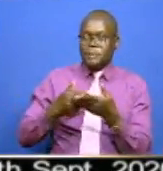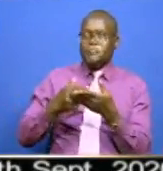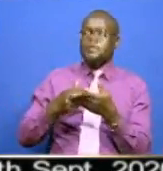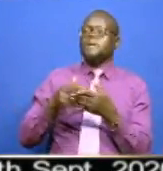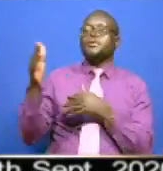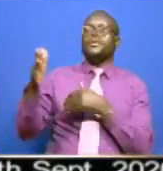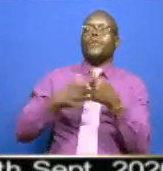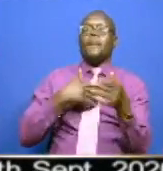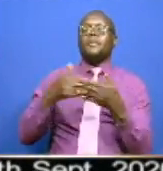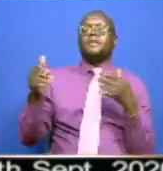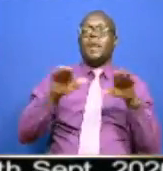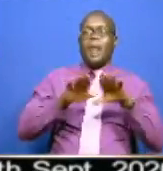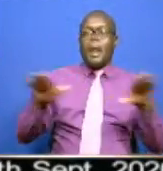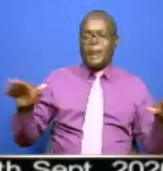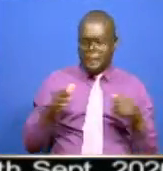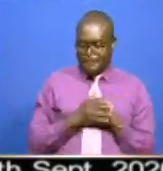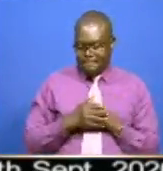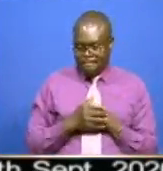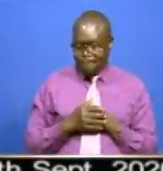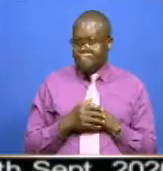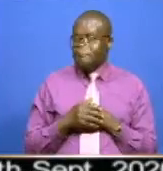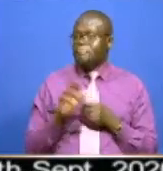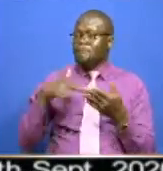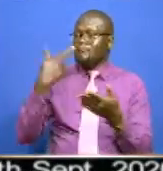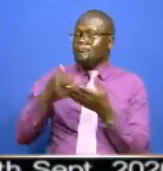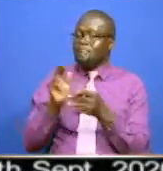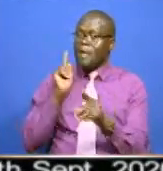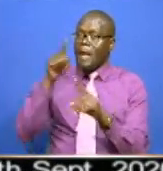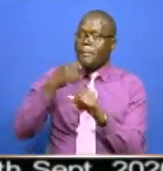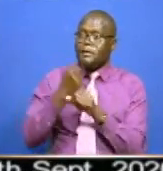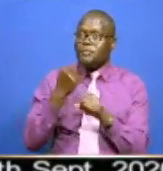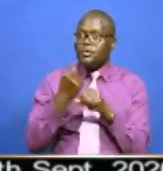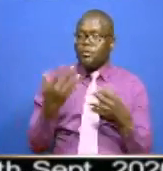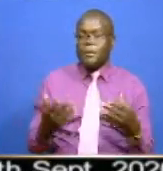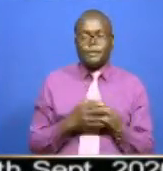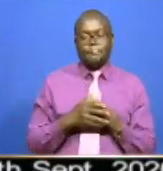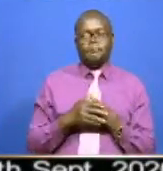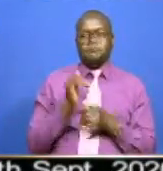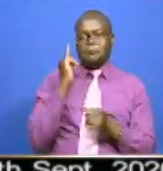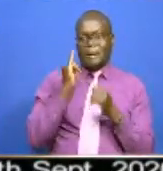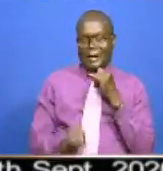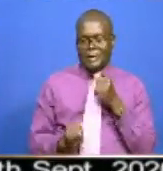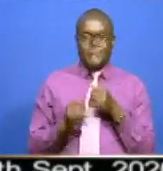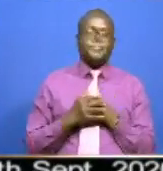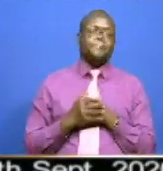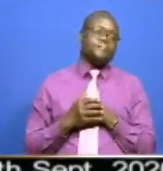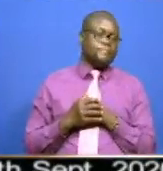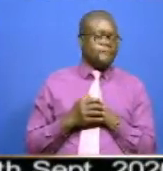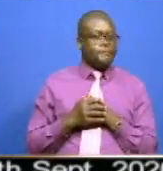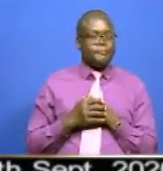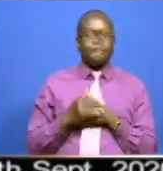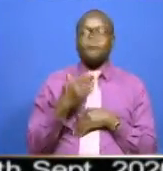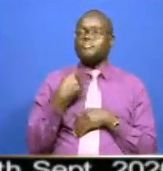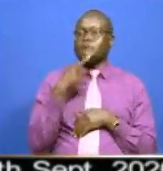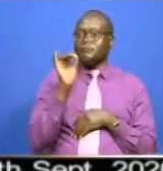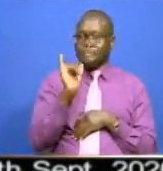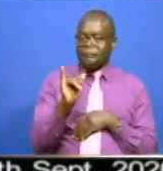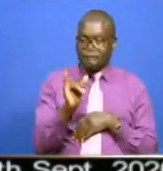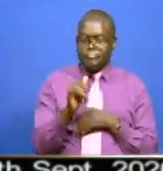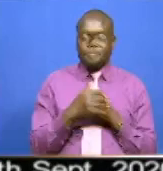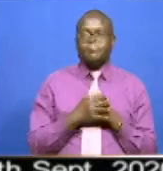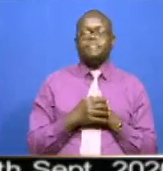empty lands. And what are those resources rewarding us for? Lastly, Honorable Speaker, I want to say that